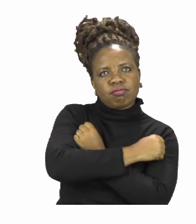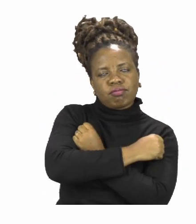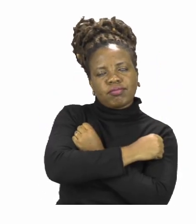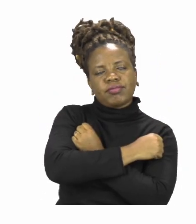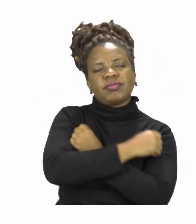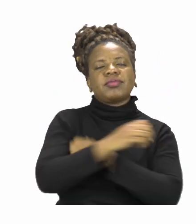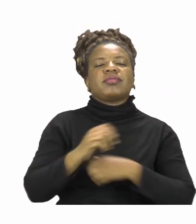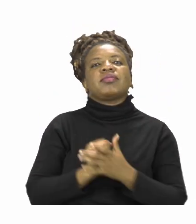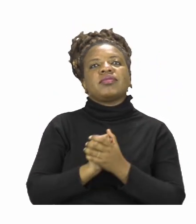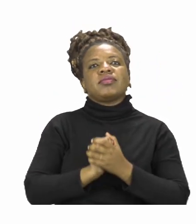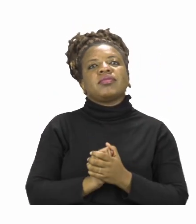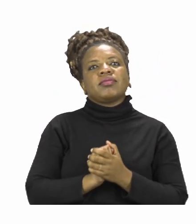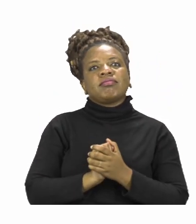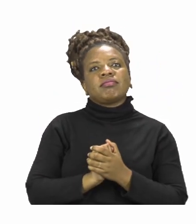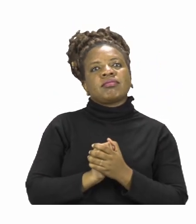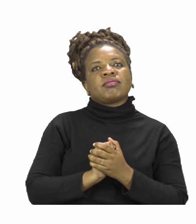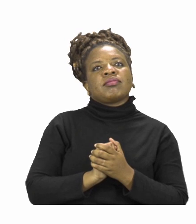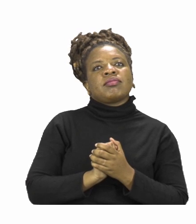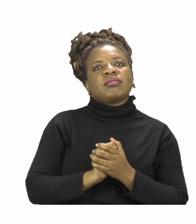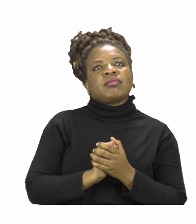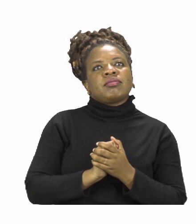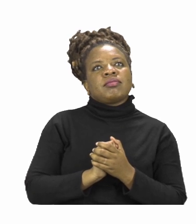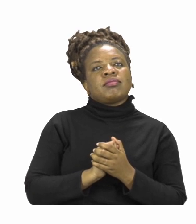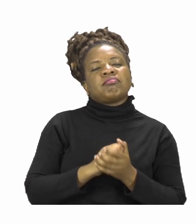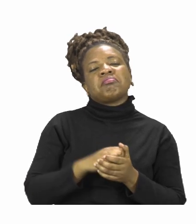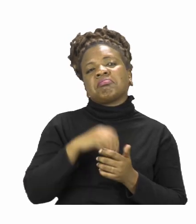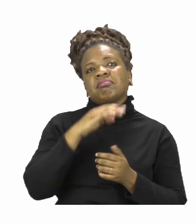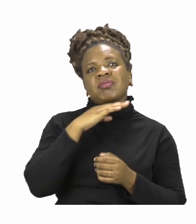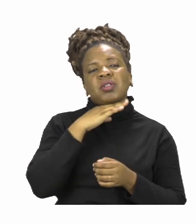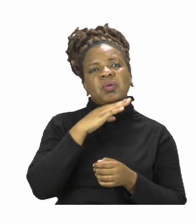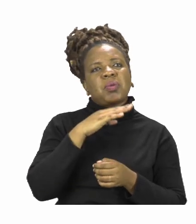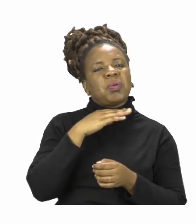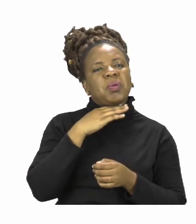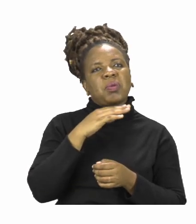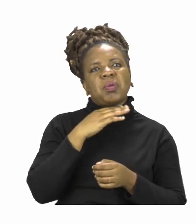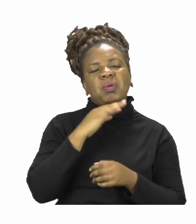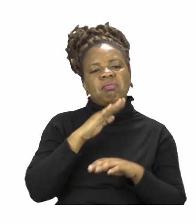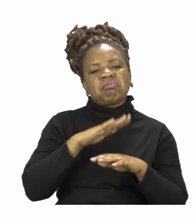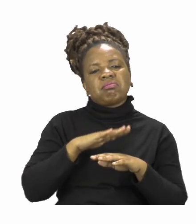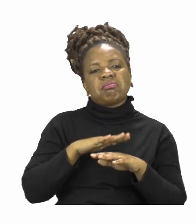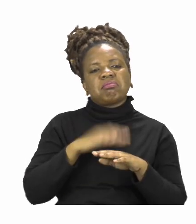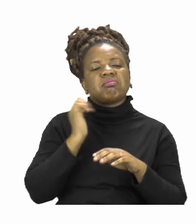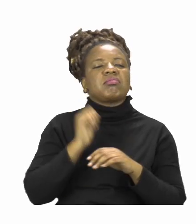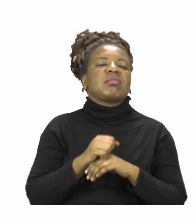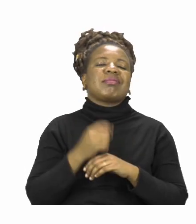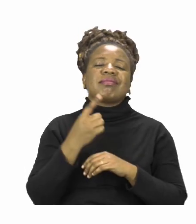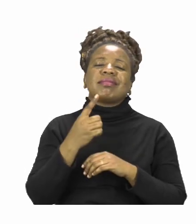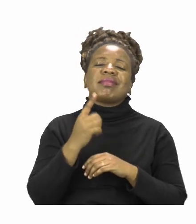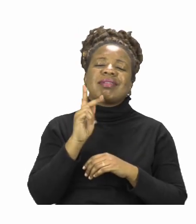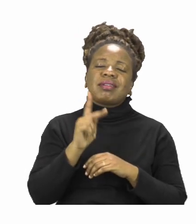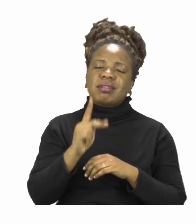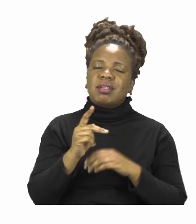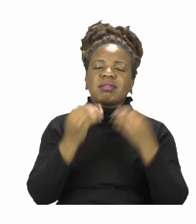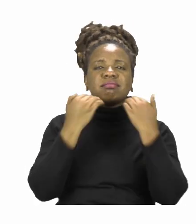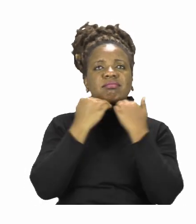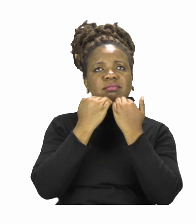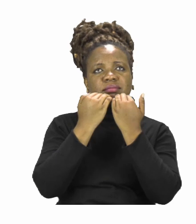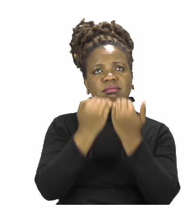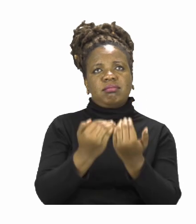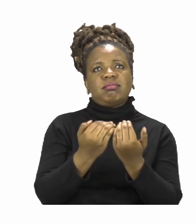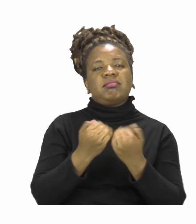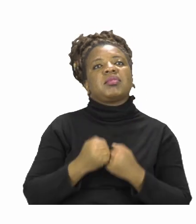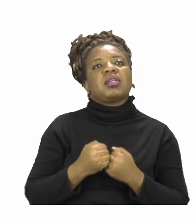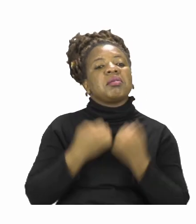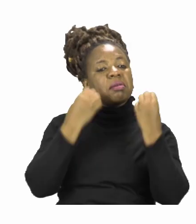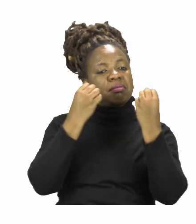So this story, boys and girls, is very touching. In fact, it's very important. There are many people who are living